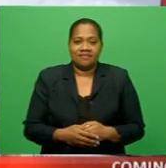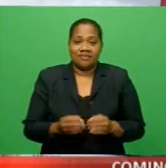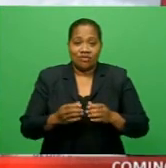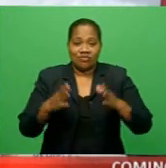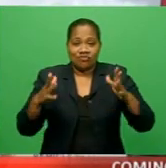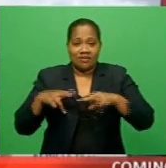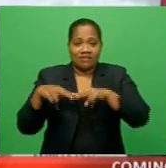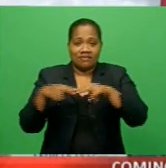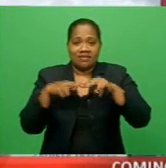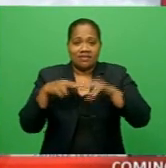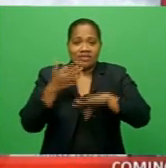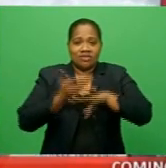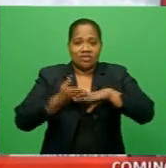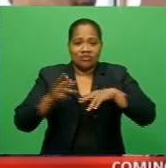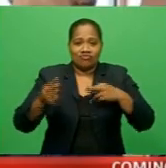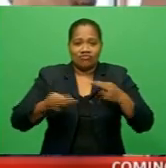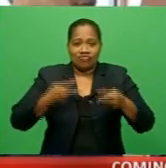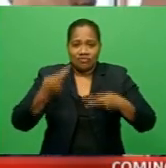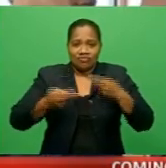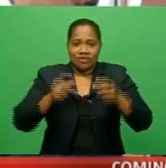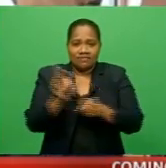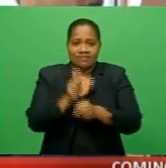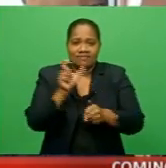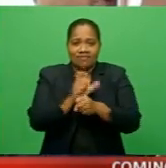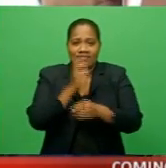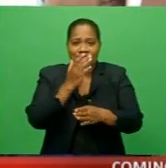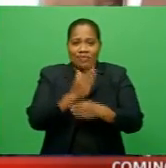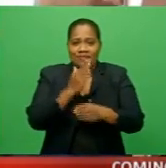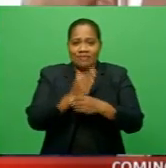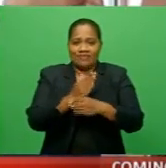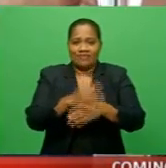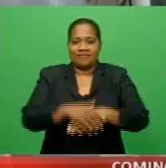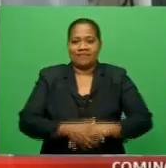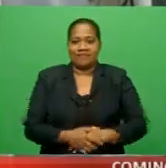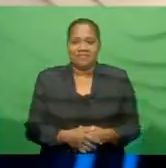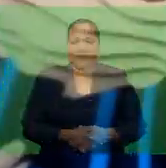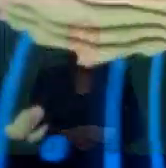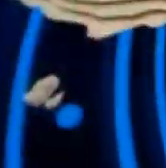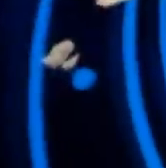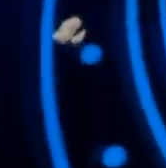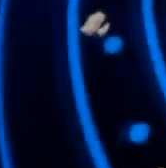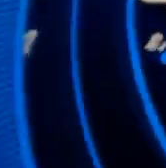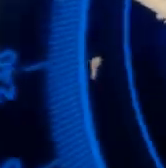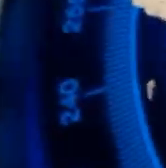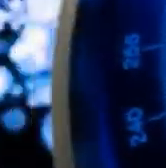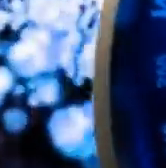And in growing Fiji, new restaurant creates jobs. Stay with us.